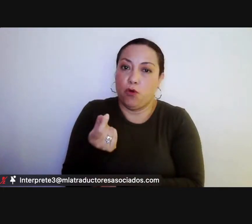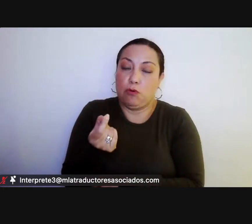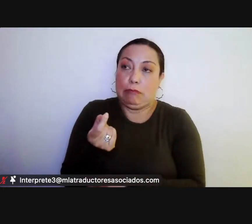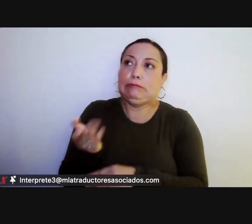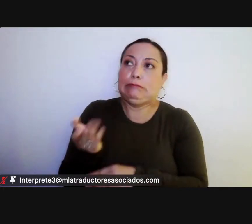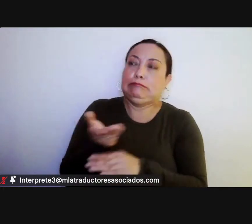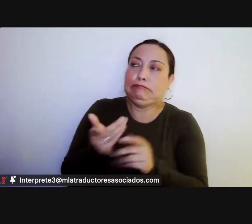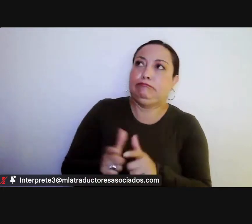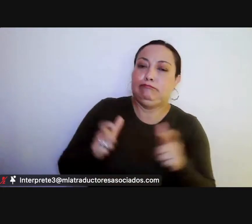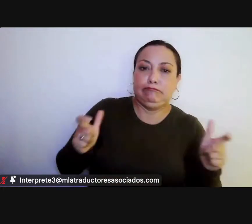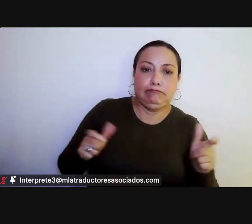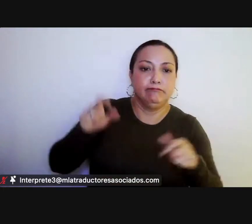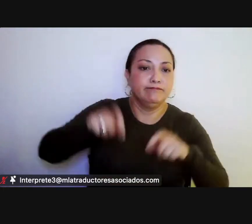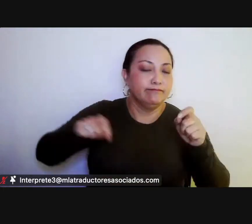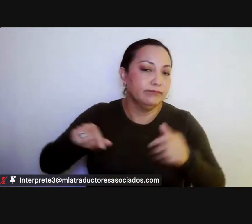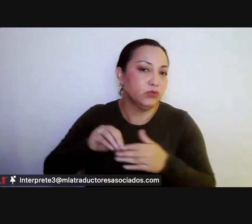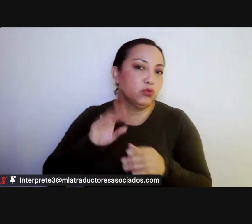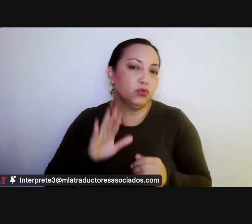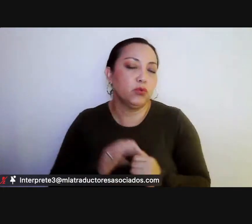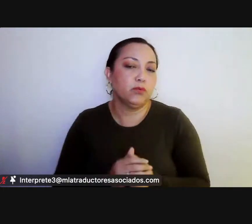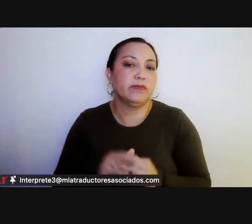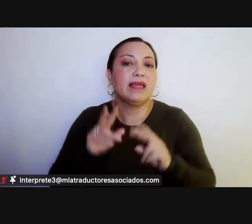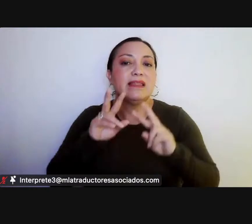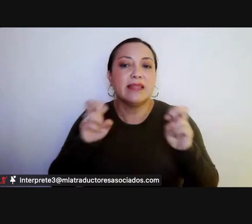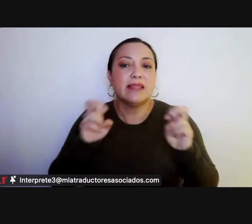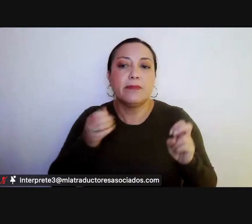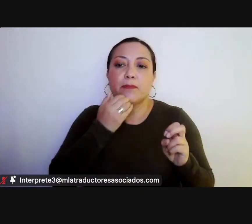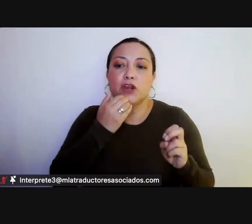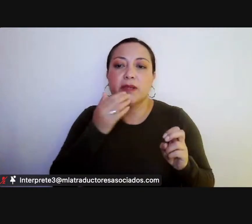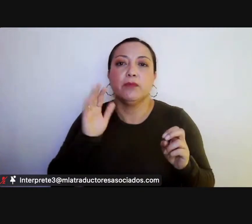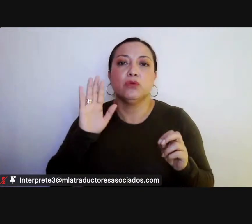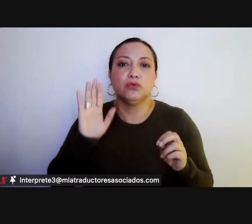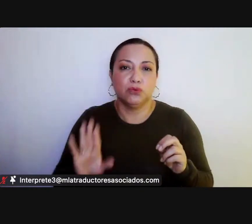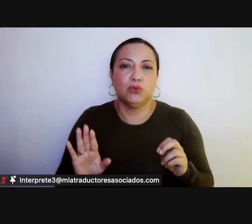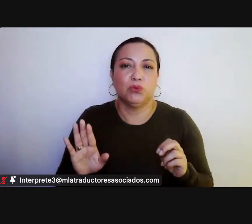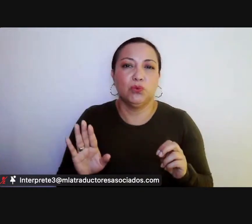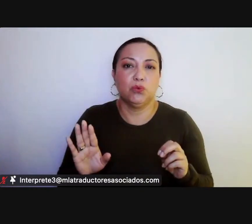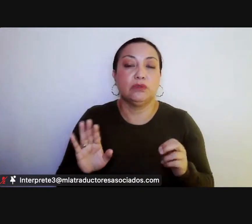of offer, for example, related to the